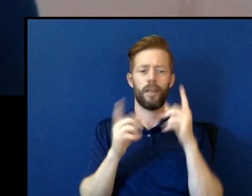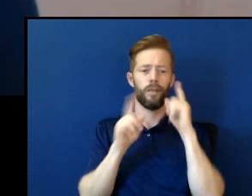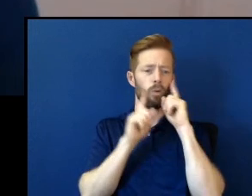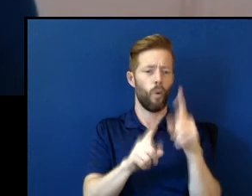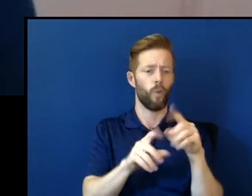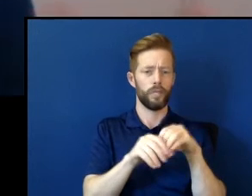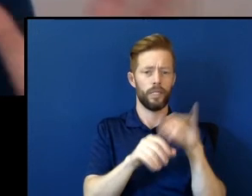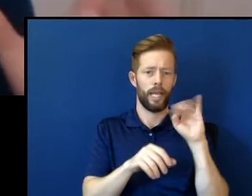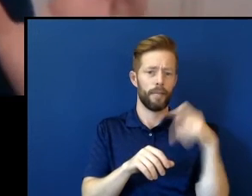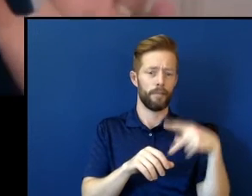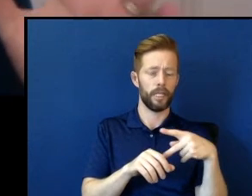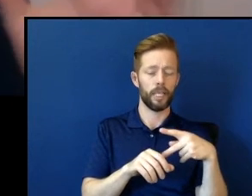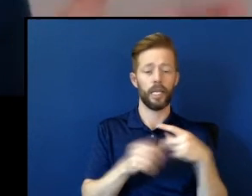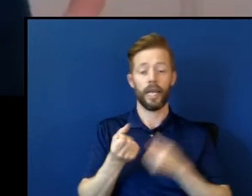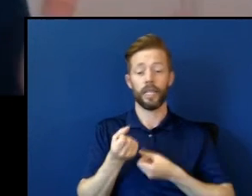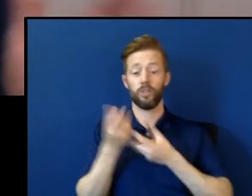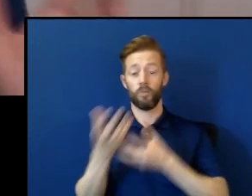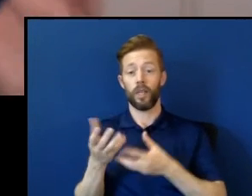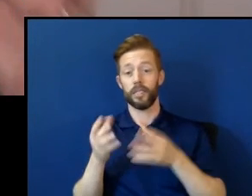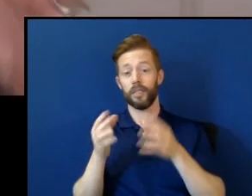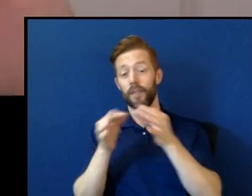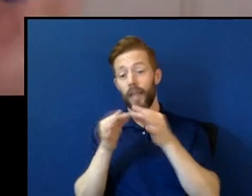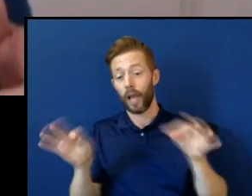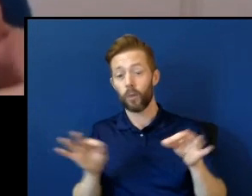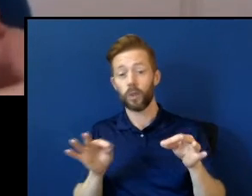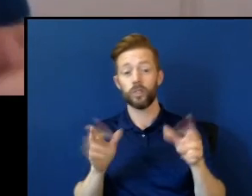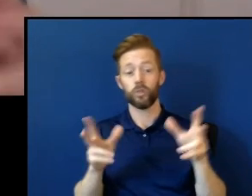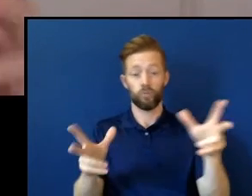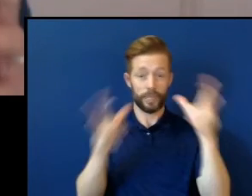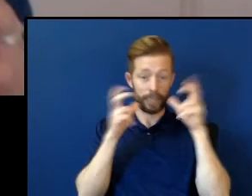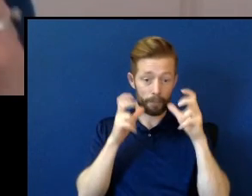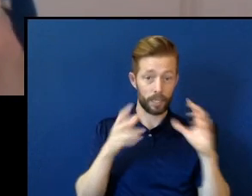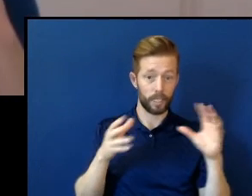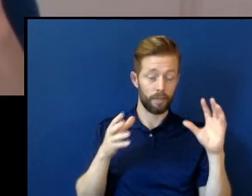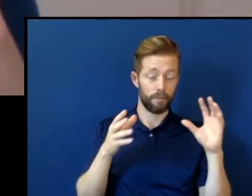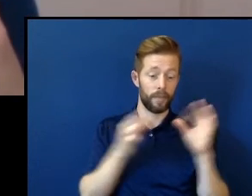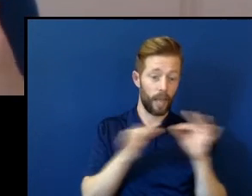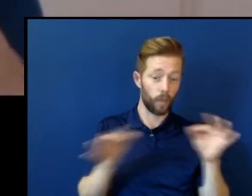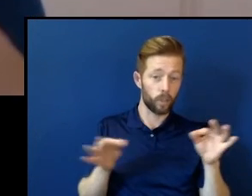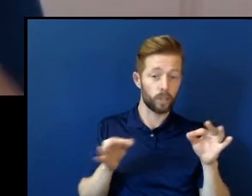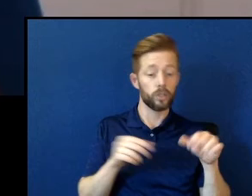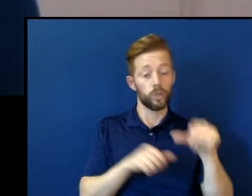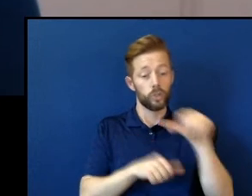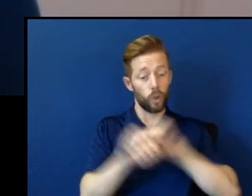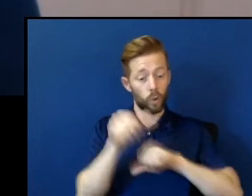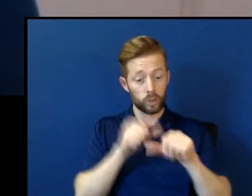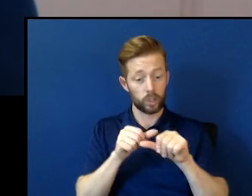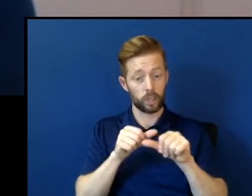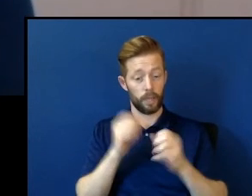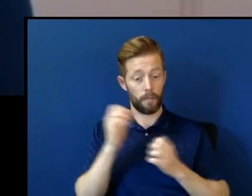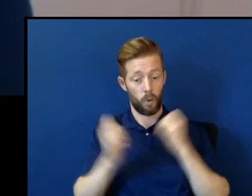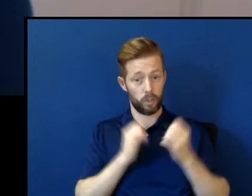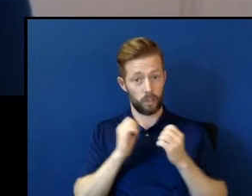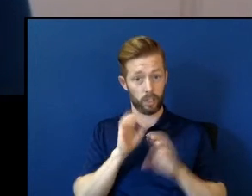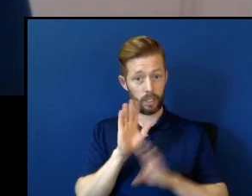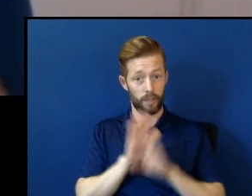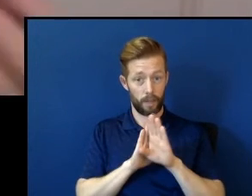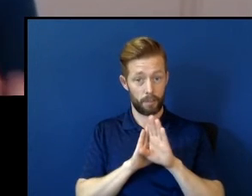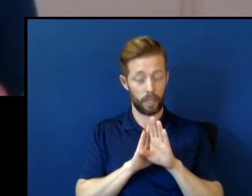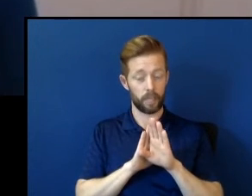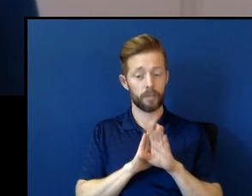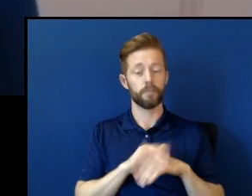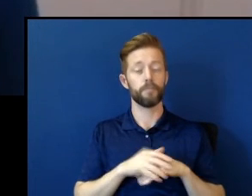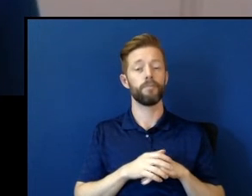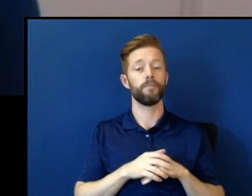in a child's IEPs, from expressive language to receptive language to social emotional development. Now,